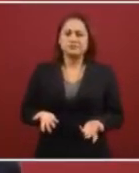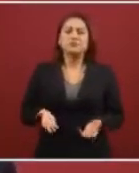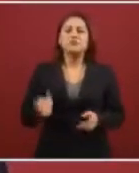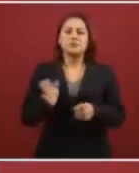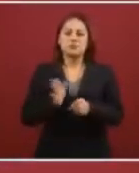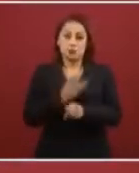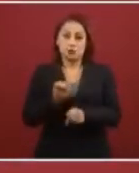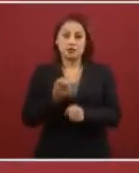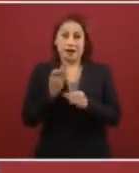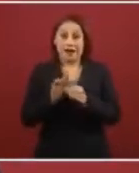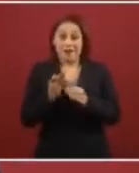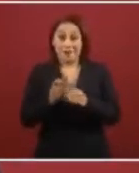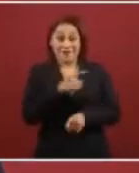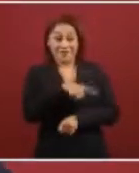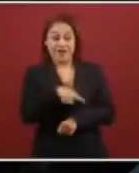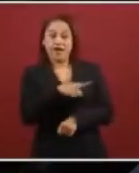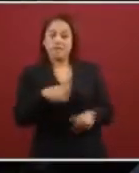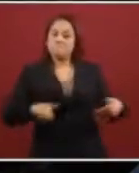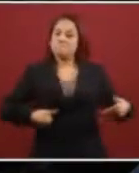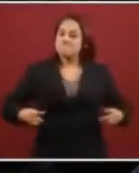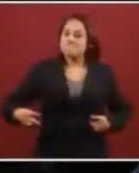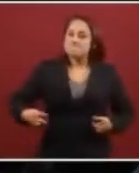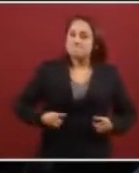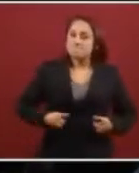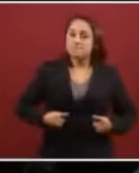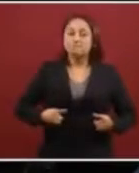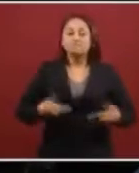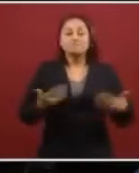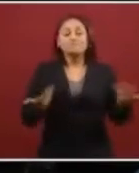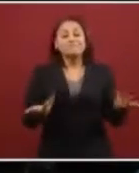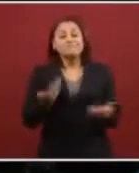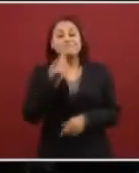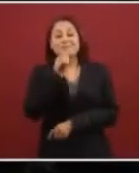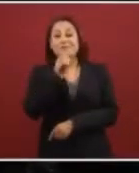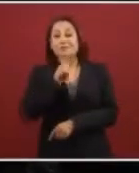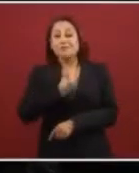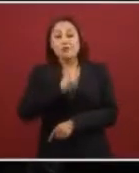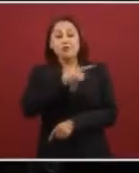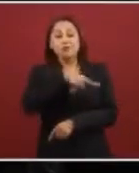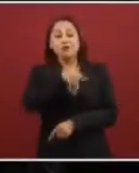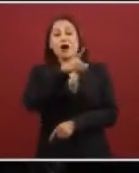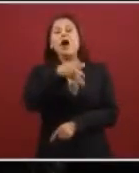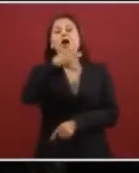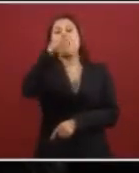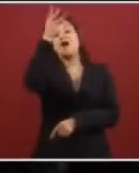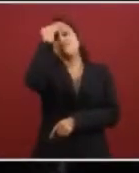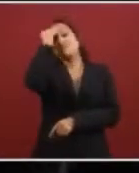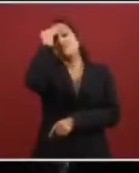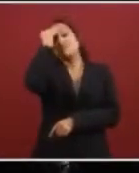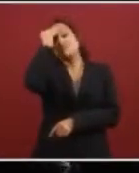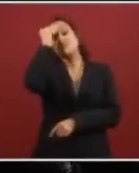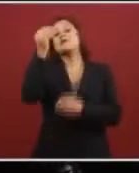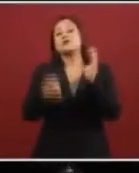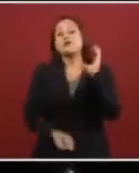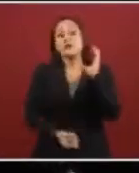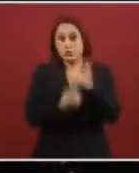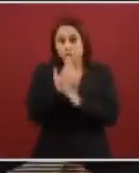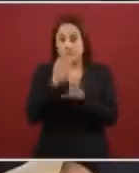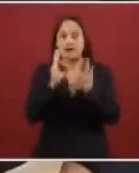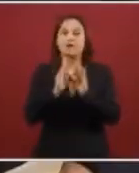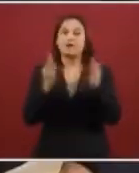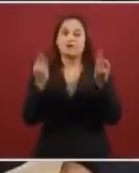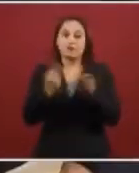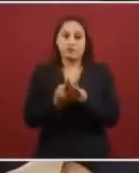pero that's why they're not happy. Que irse acostumbrando. But nosotros they need no to start to adjusting esto. Because we're not going to change this. Se acabó el